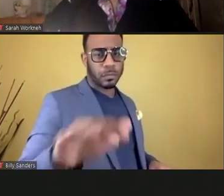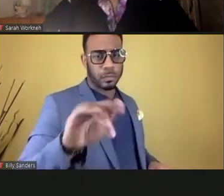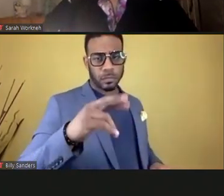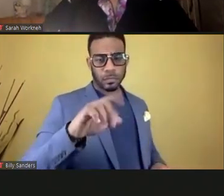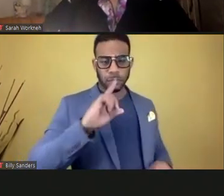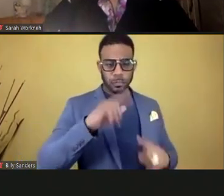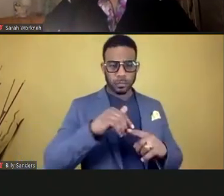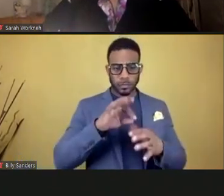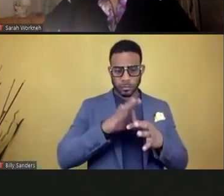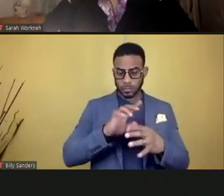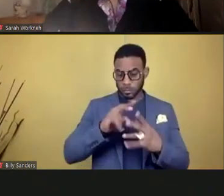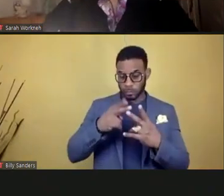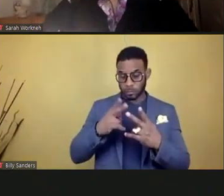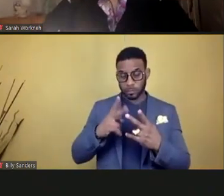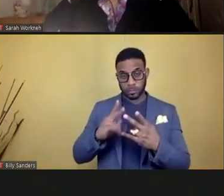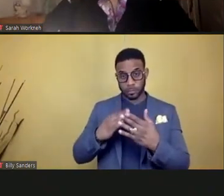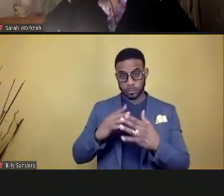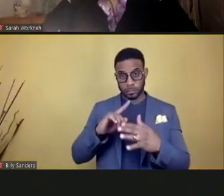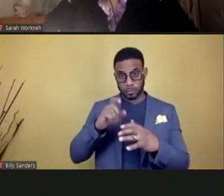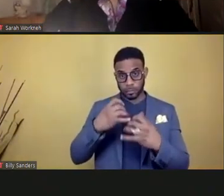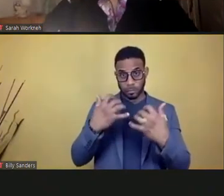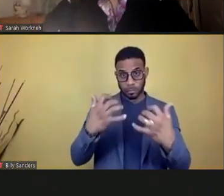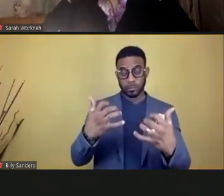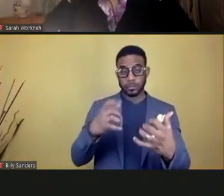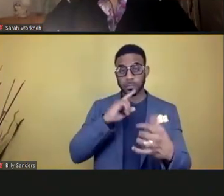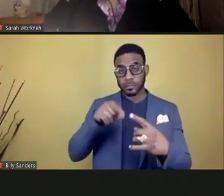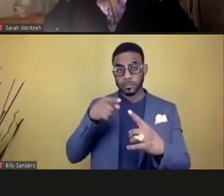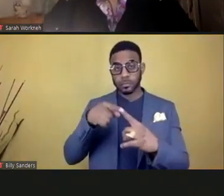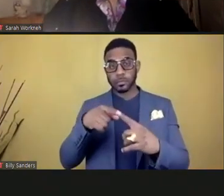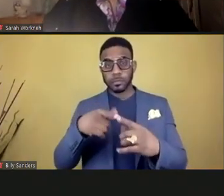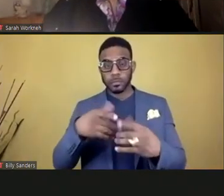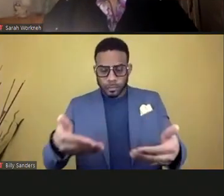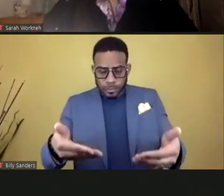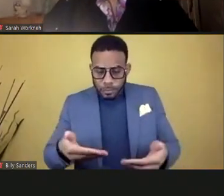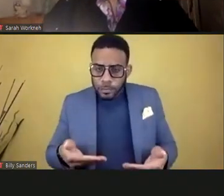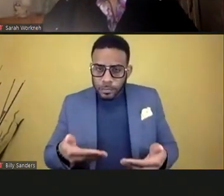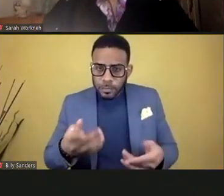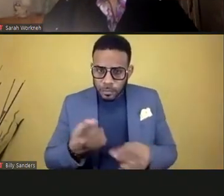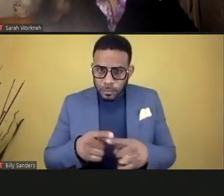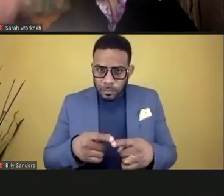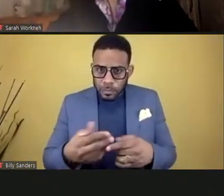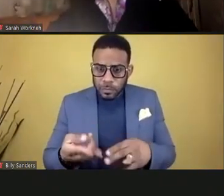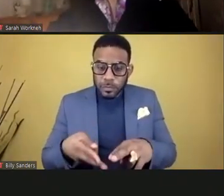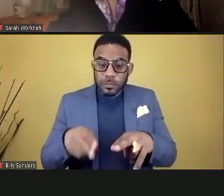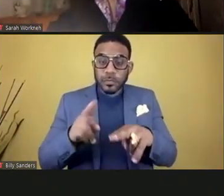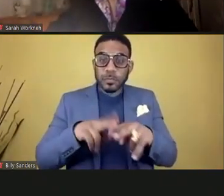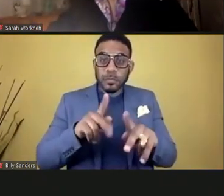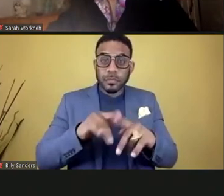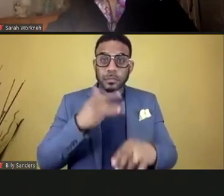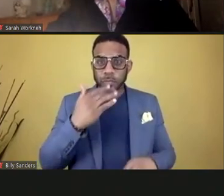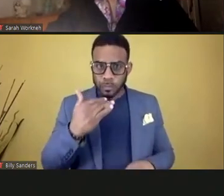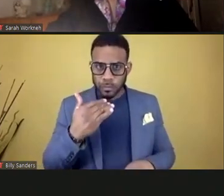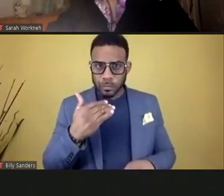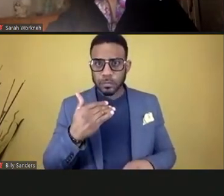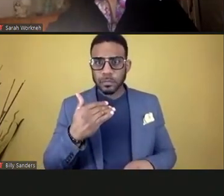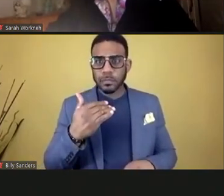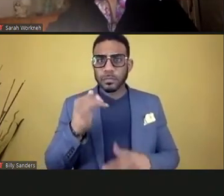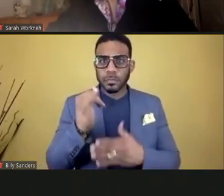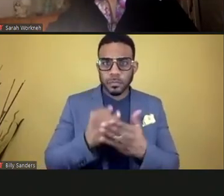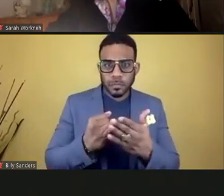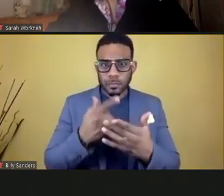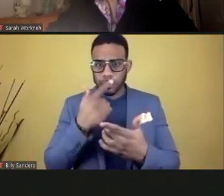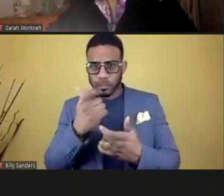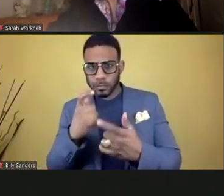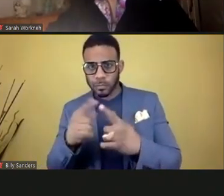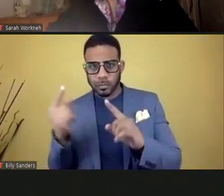The second part of this question from the audience is around this invitation, right, to increase people of color's artists' interest